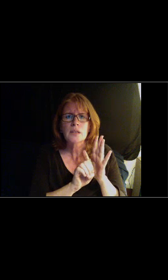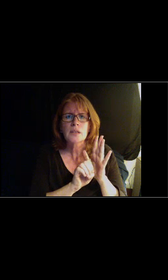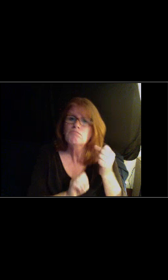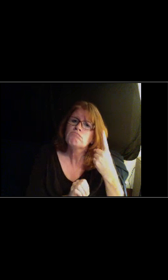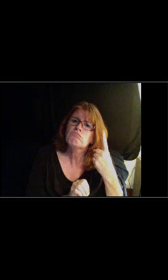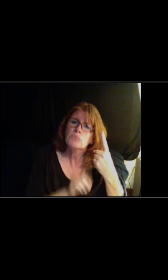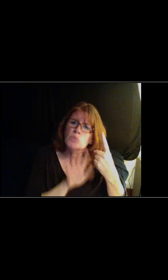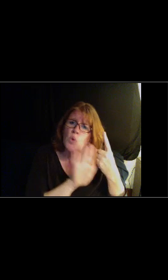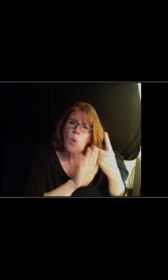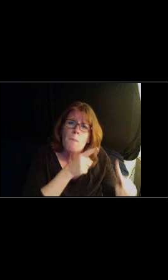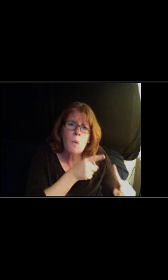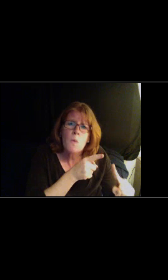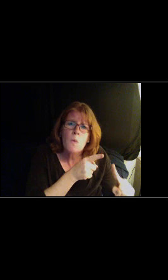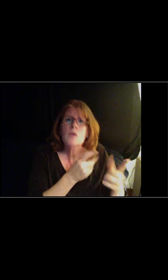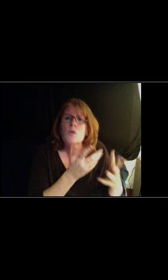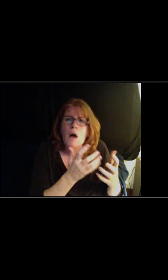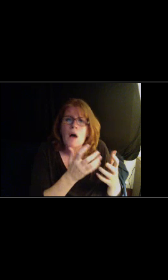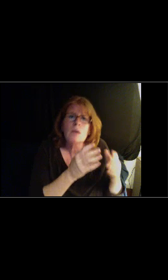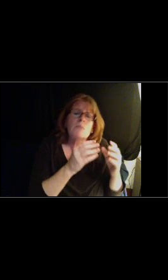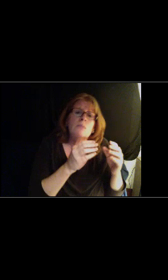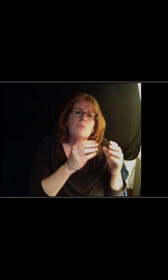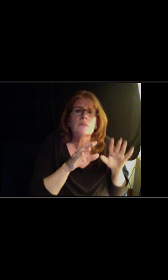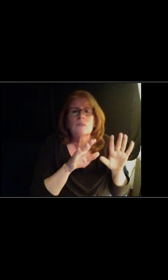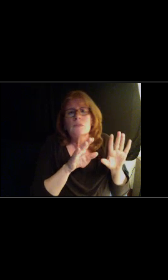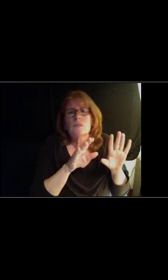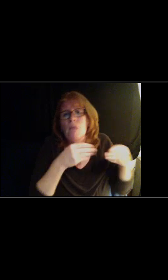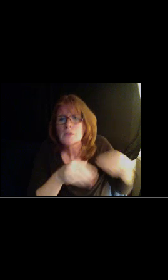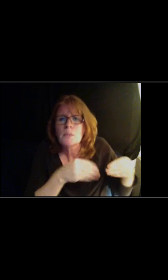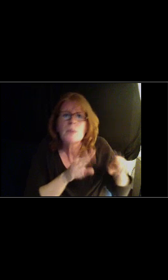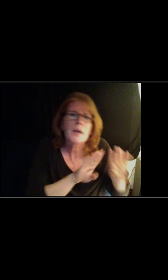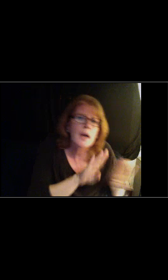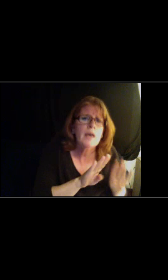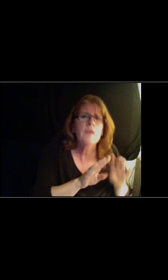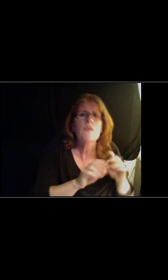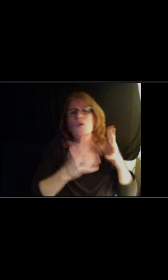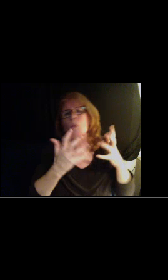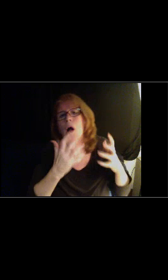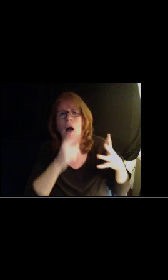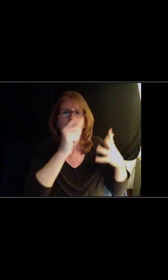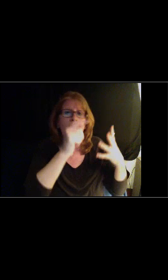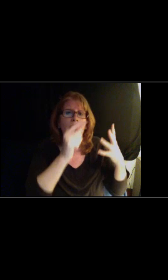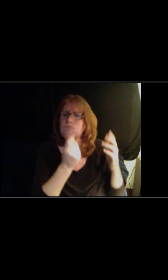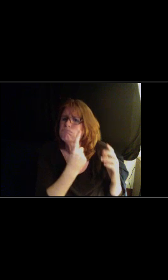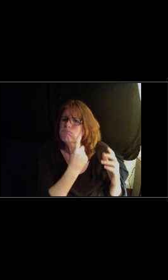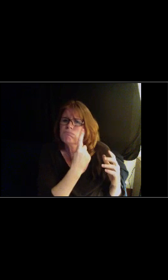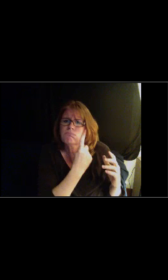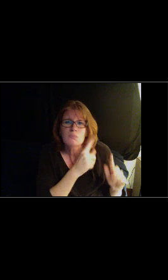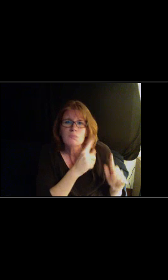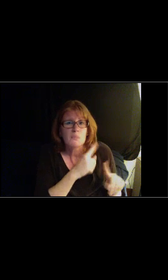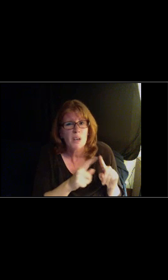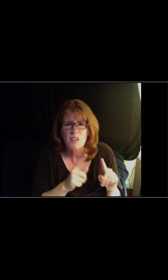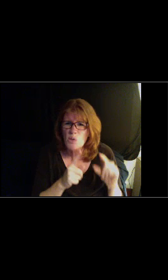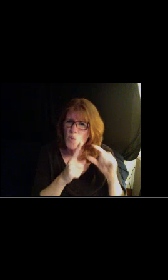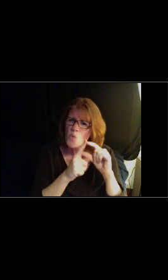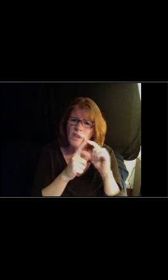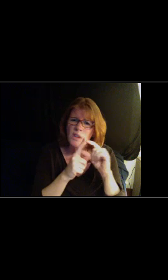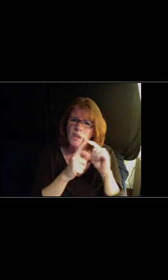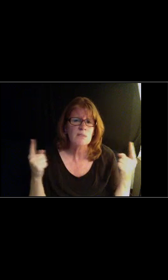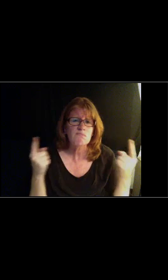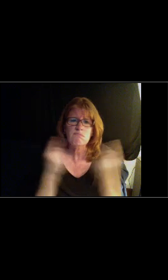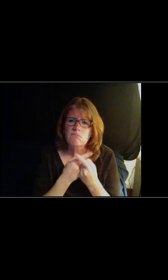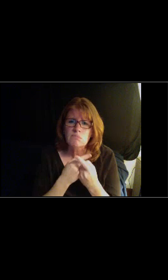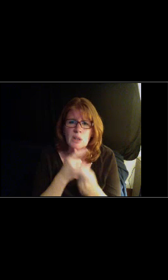And then we're putting these descriptive ethics in with it. I mean, we want people to be flexible. We want them to show right